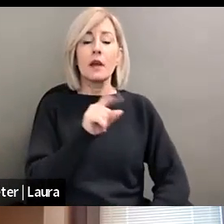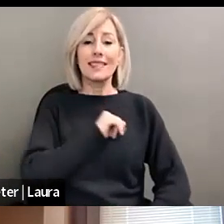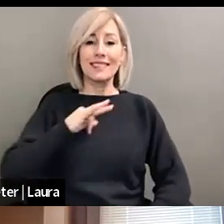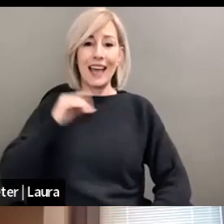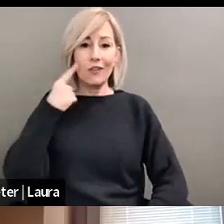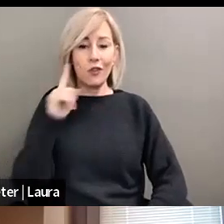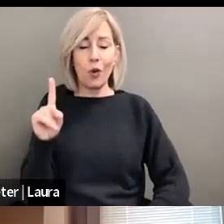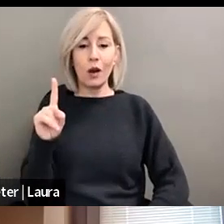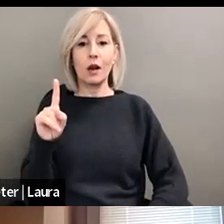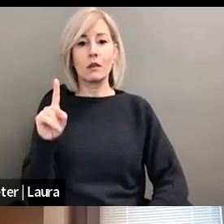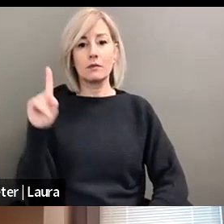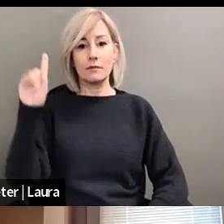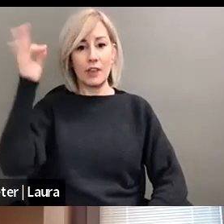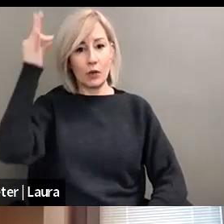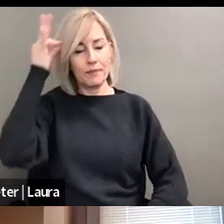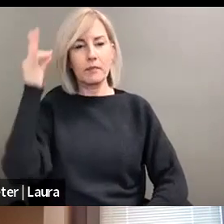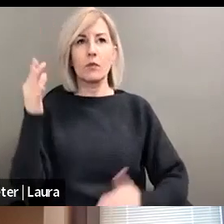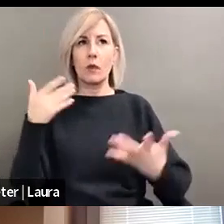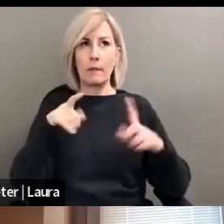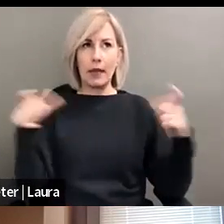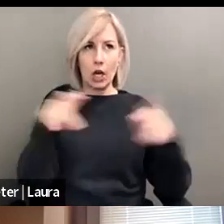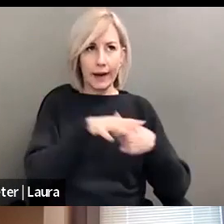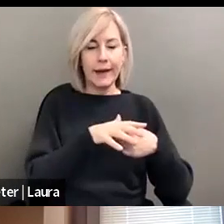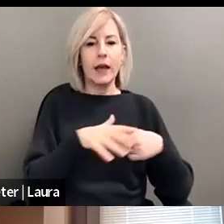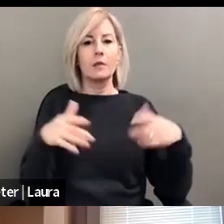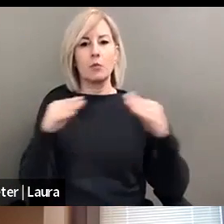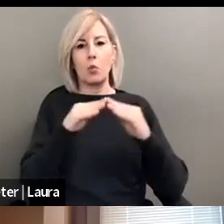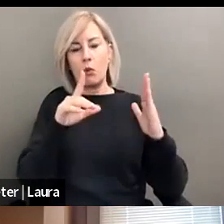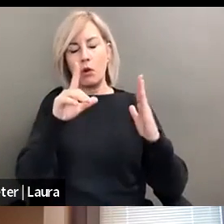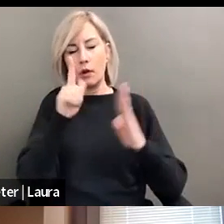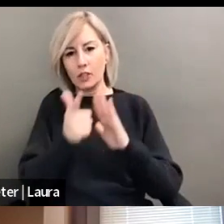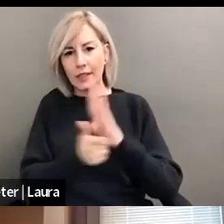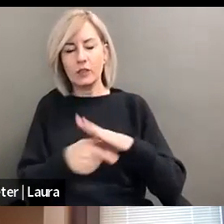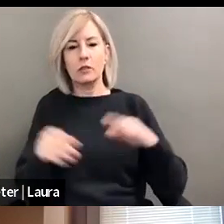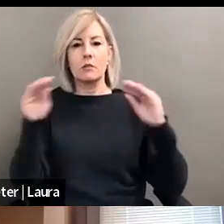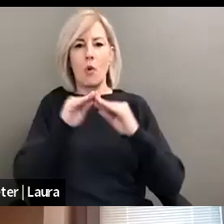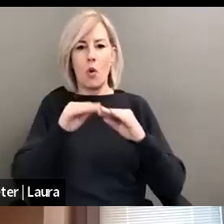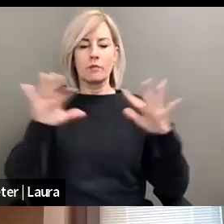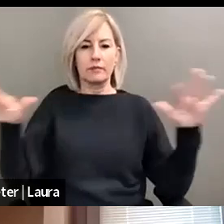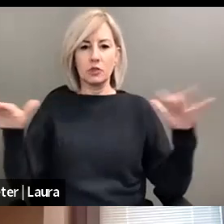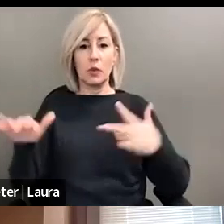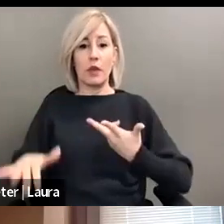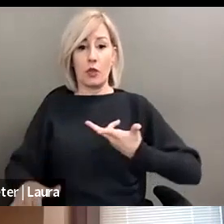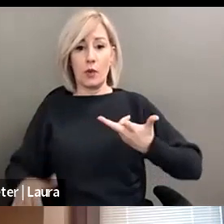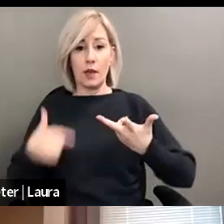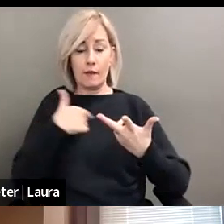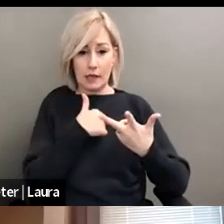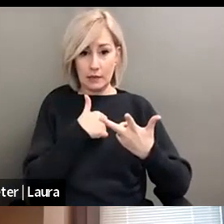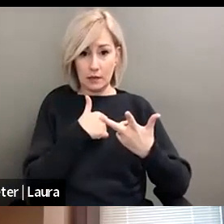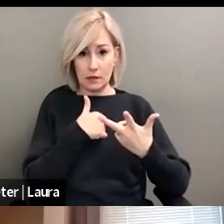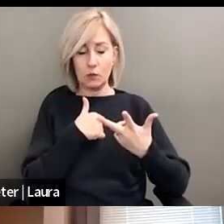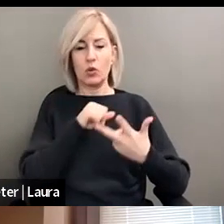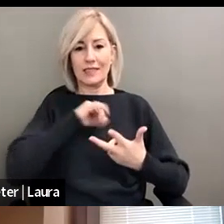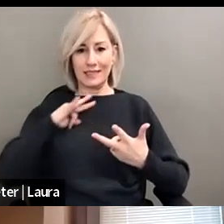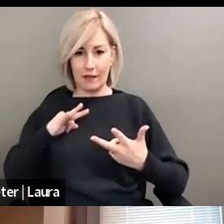bigger area, more constituents, more legislation passing through. So we have, the three of us on the federal level, we're all staff.